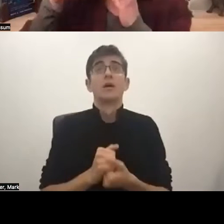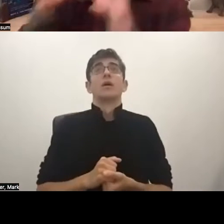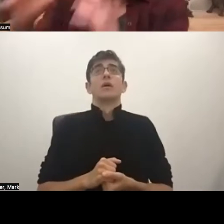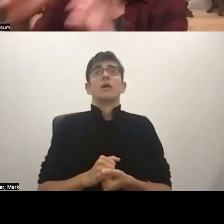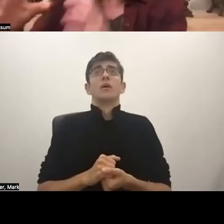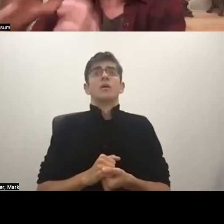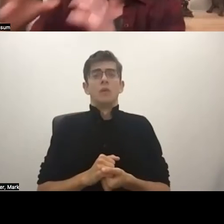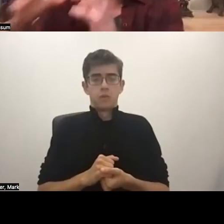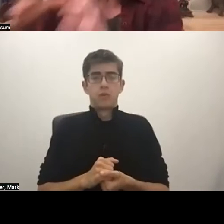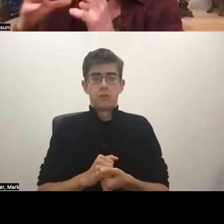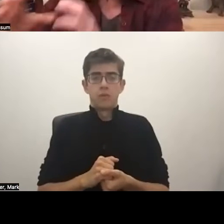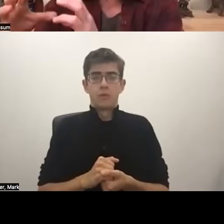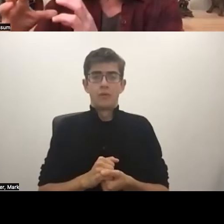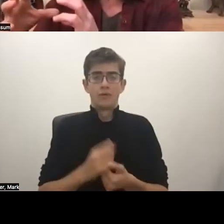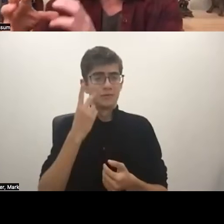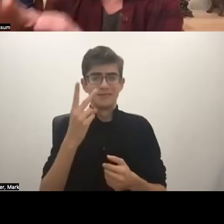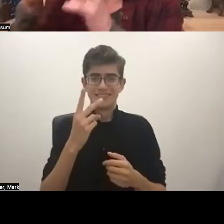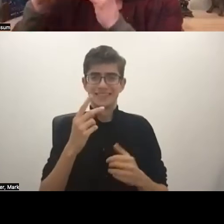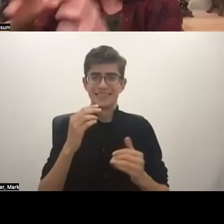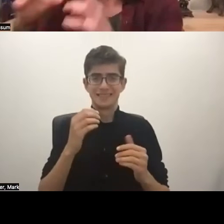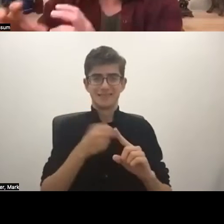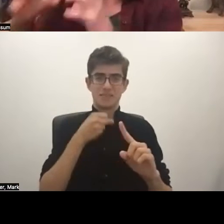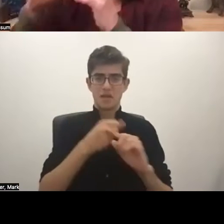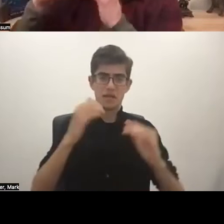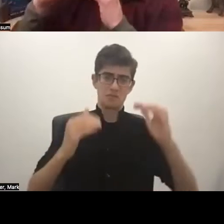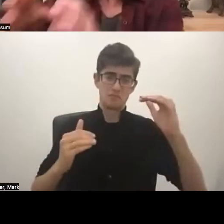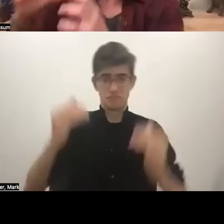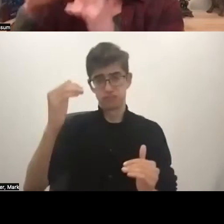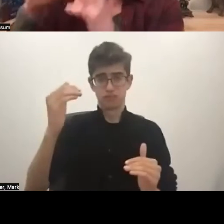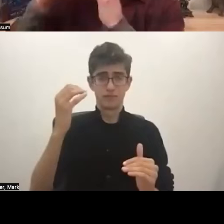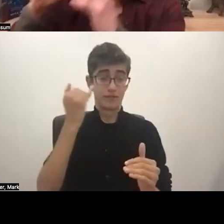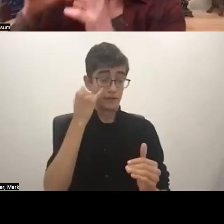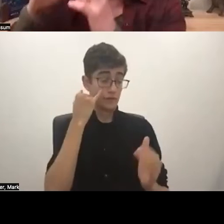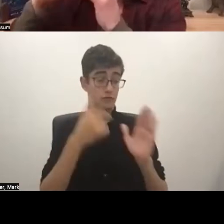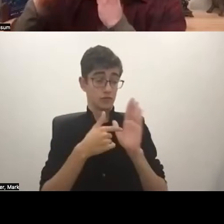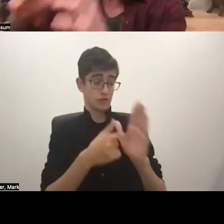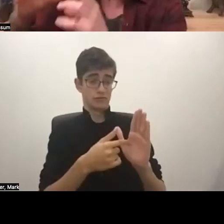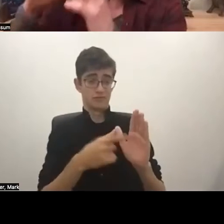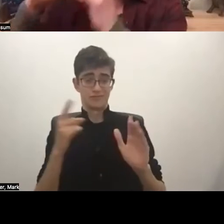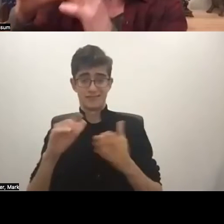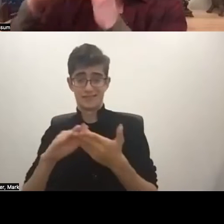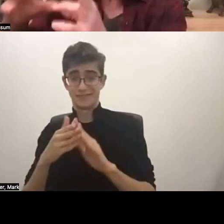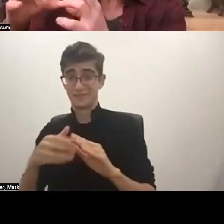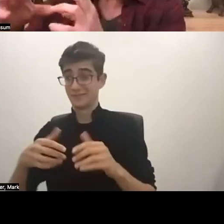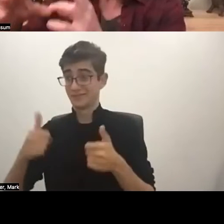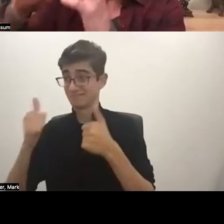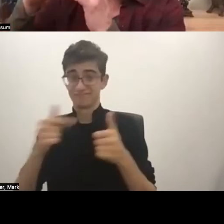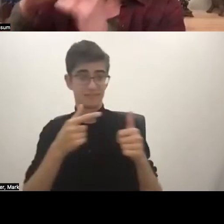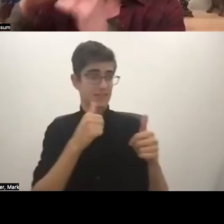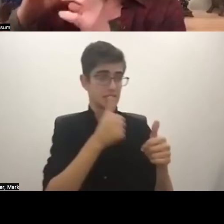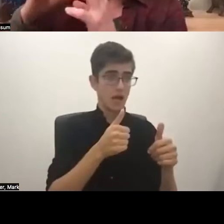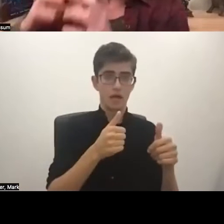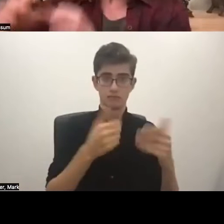of disproportionate impact should be enough in the environmental sacrifice zone